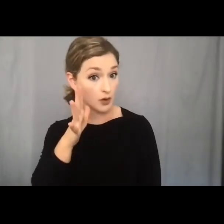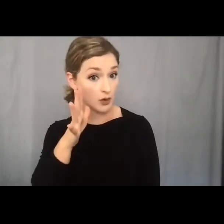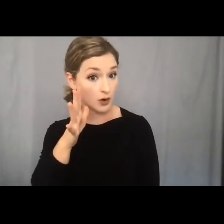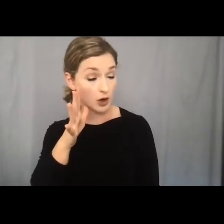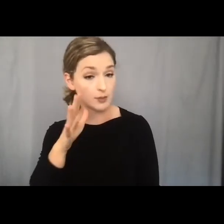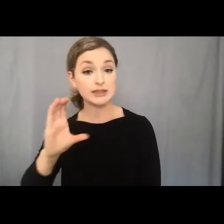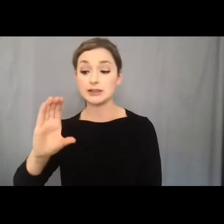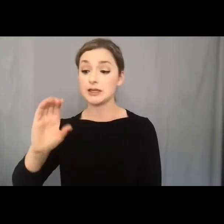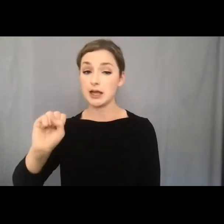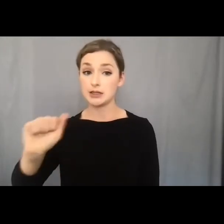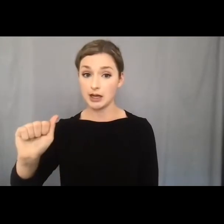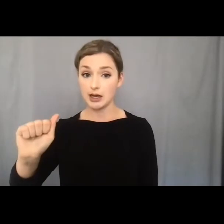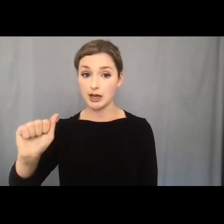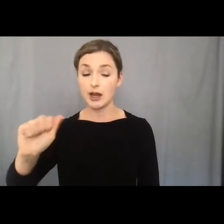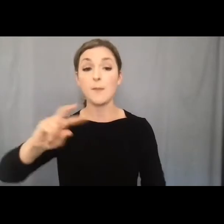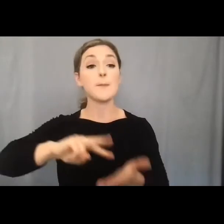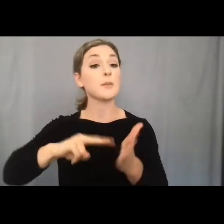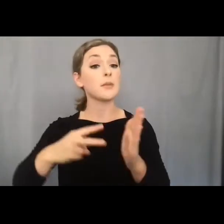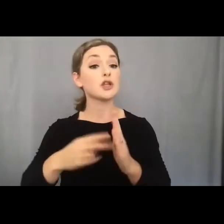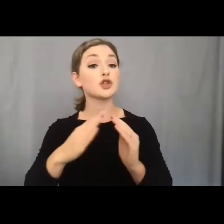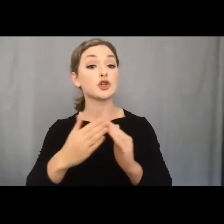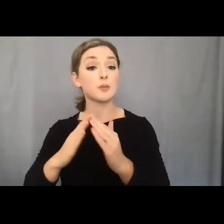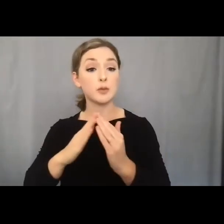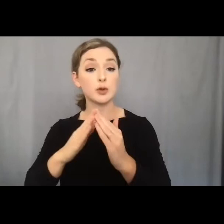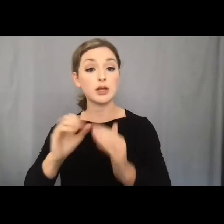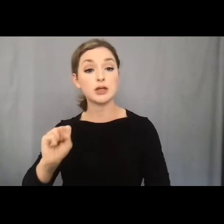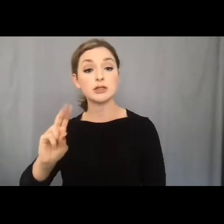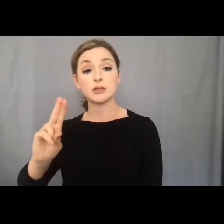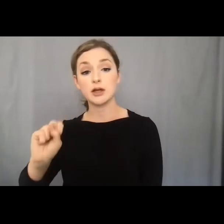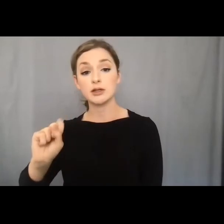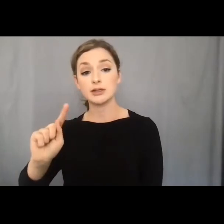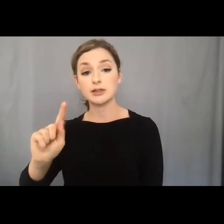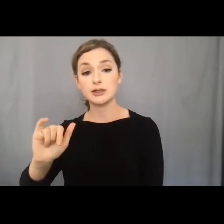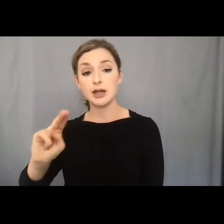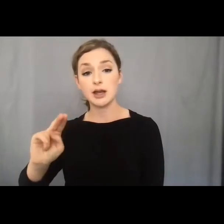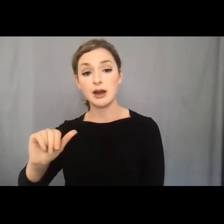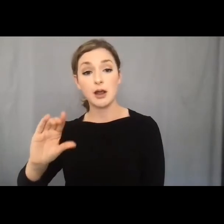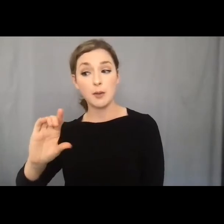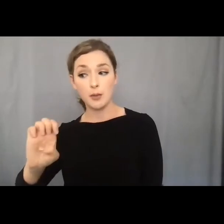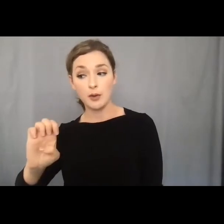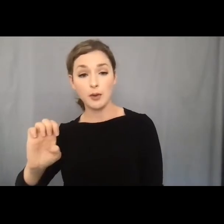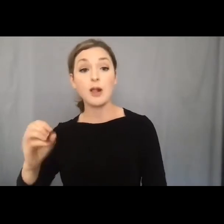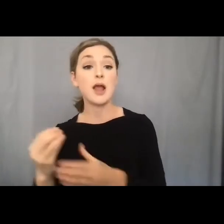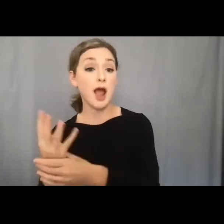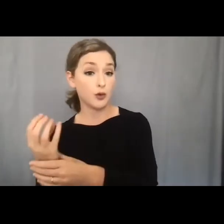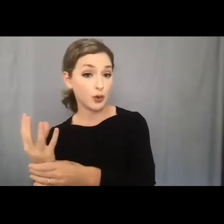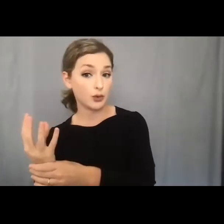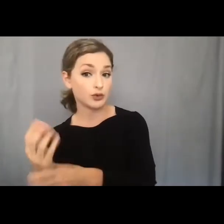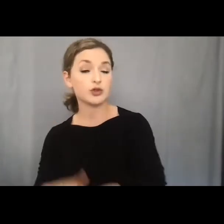CSA, which is a community sustainable agriculture. So you can like participate and buy boxes